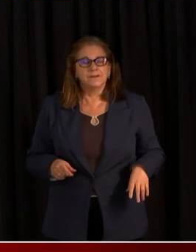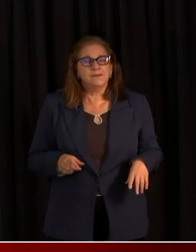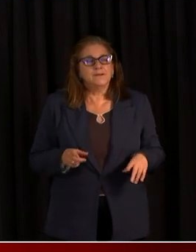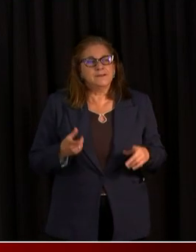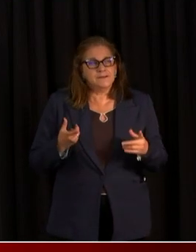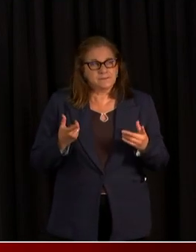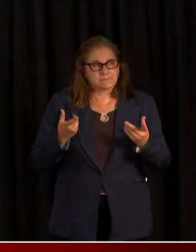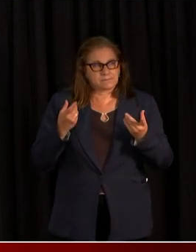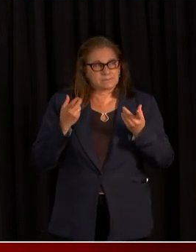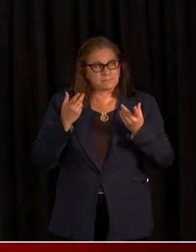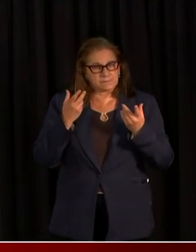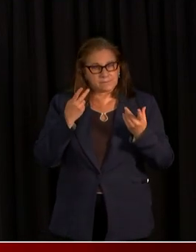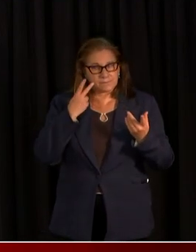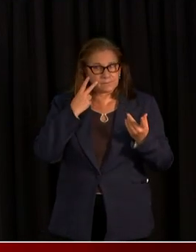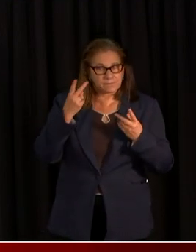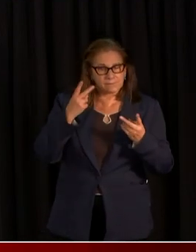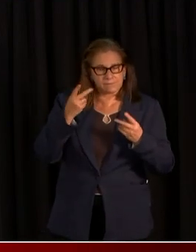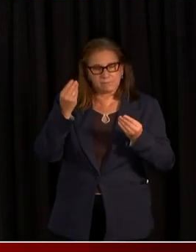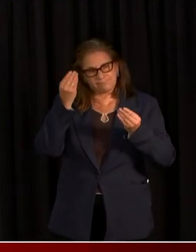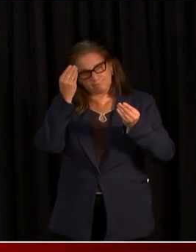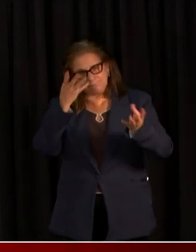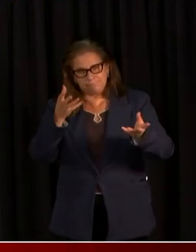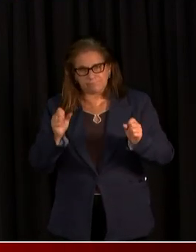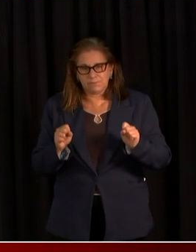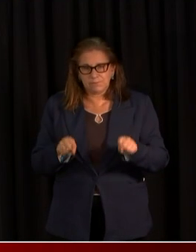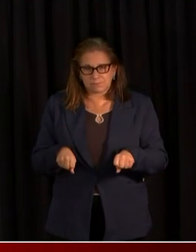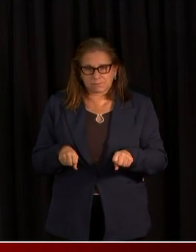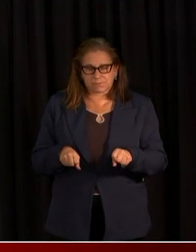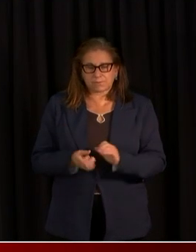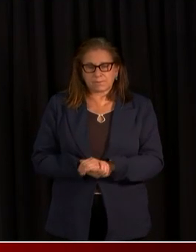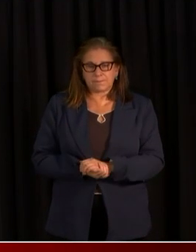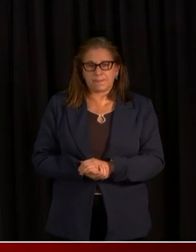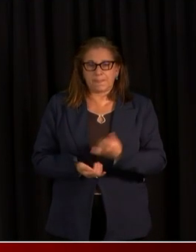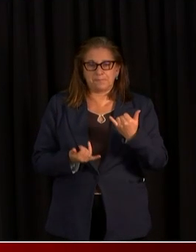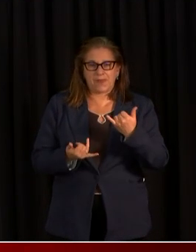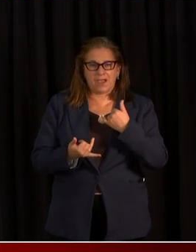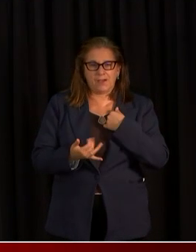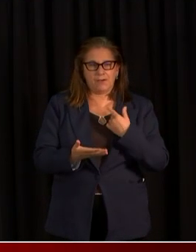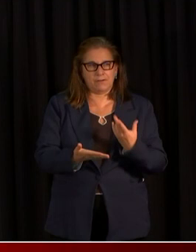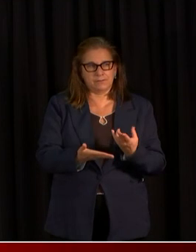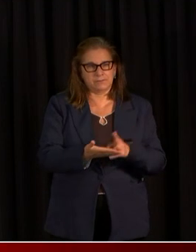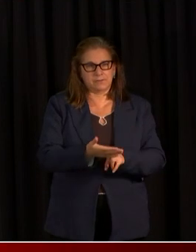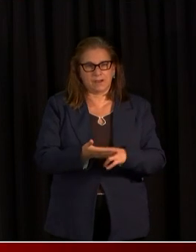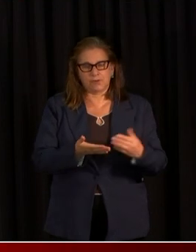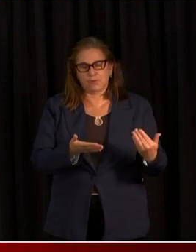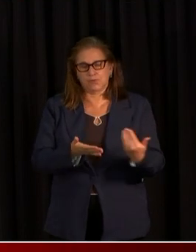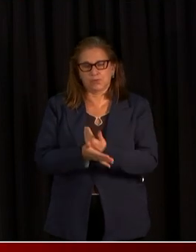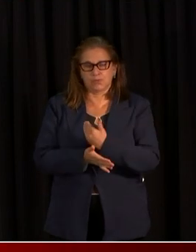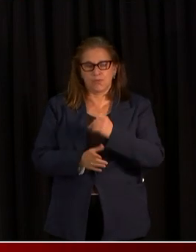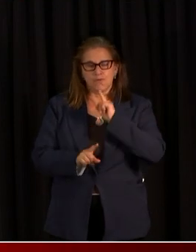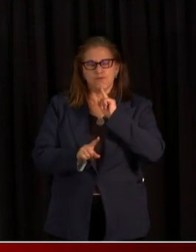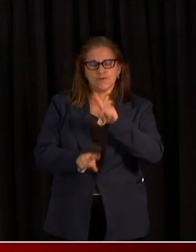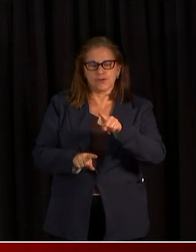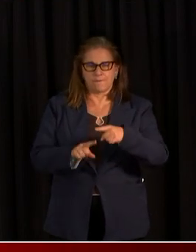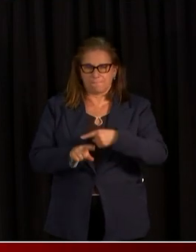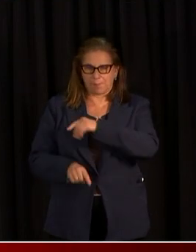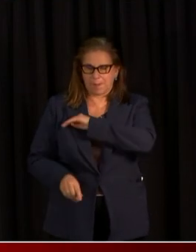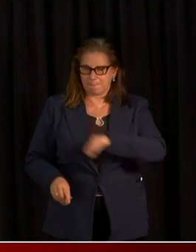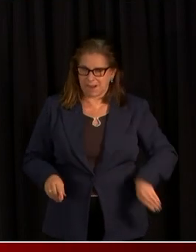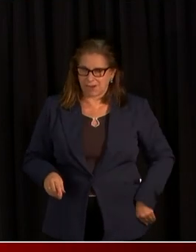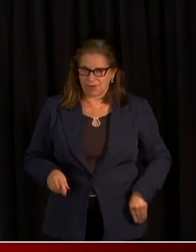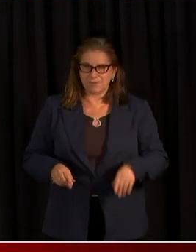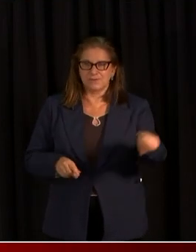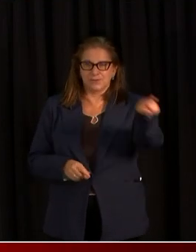I am also today signing a new mayor's order on masks. And basically what